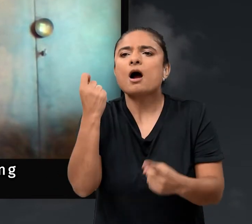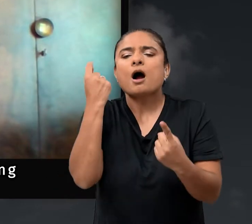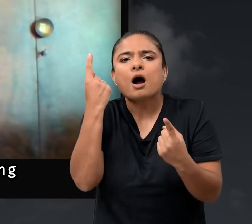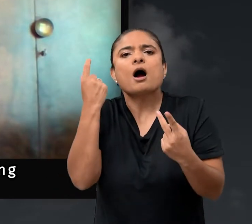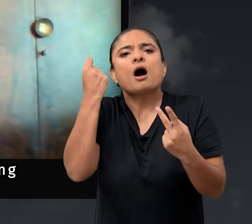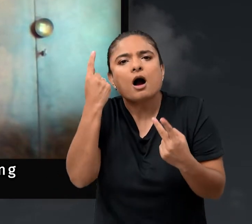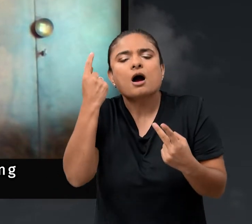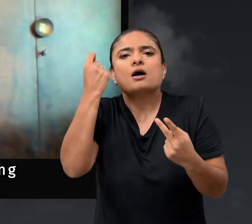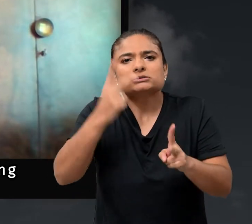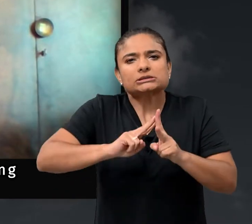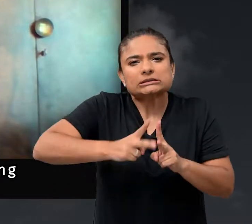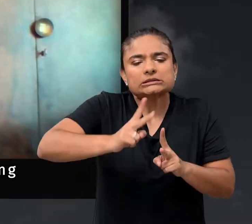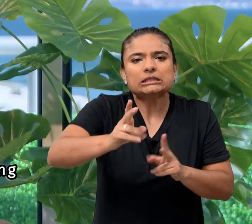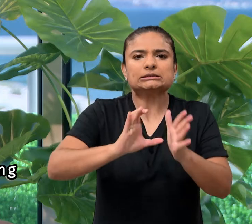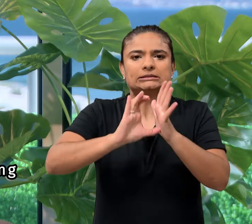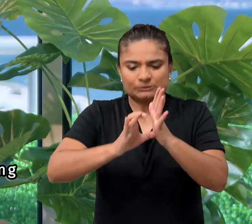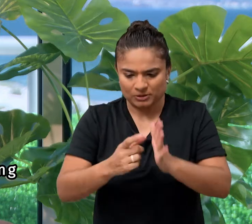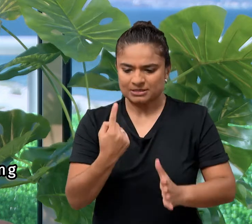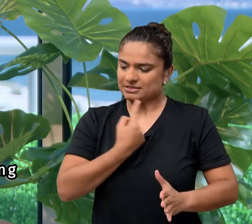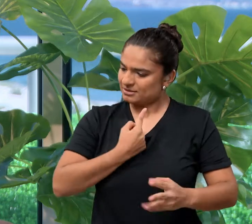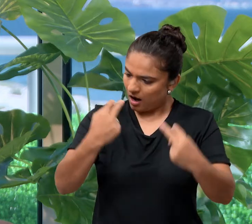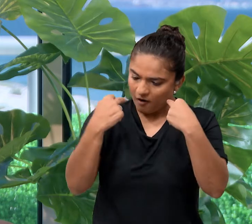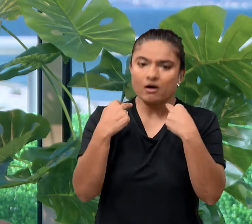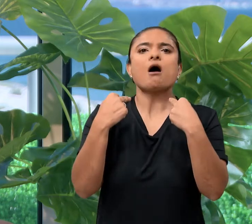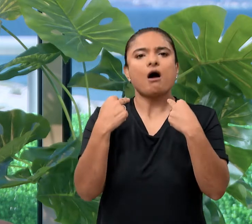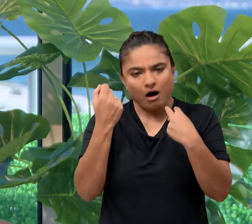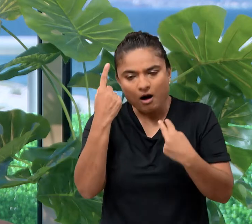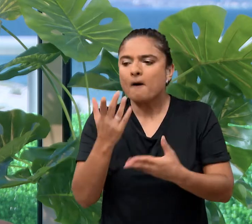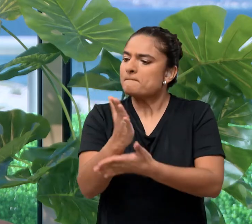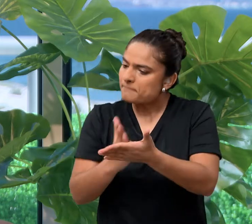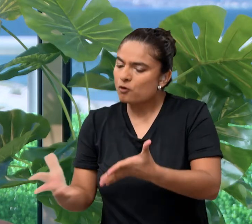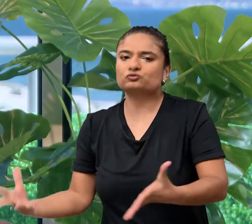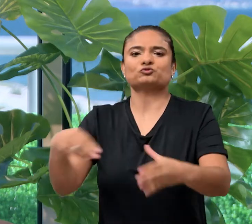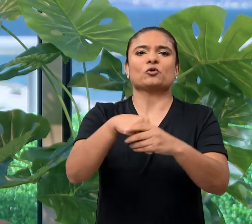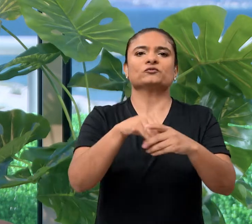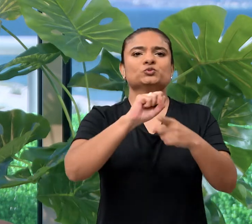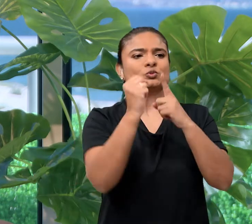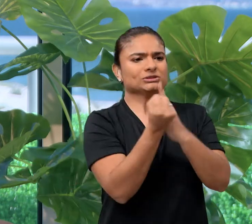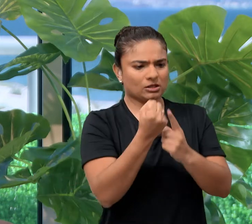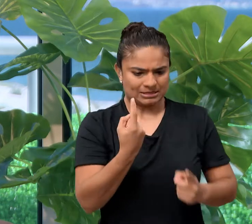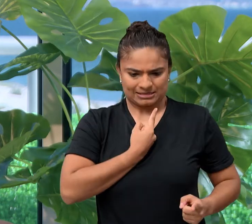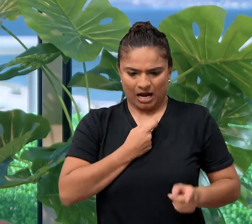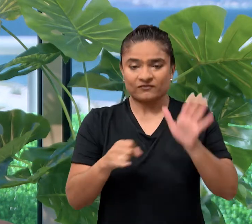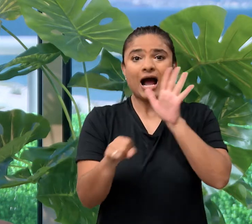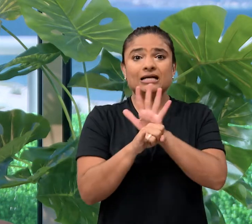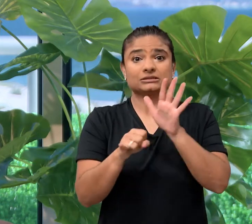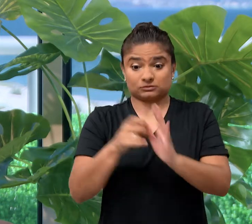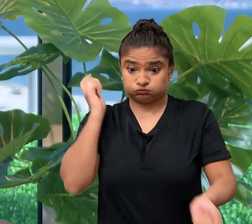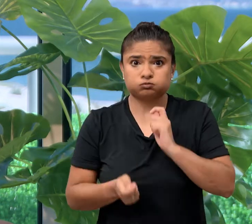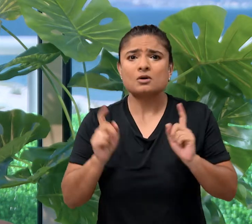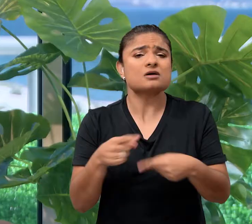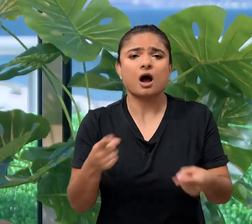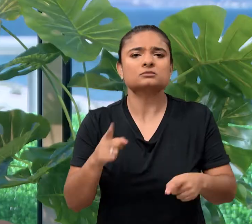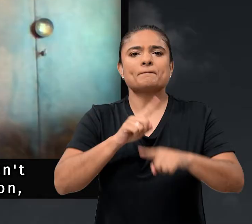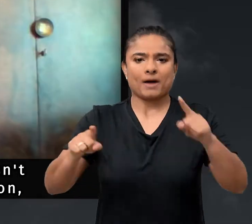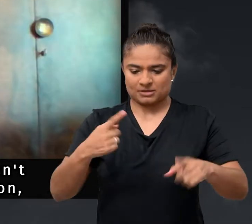understanding that part of himself or herself as part of their identity, as something unchangeable, as something which shapes their life and